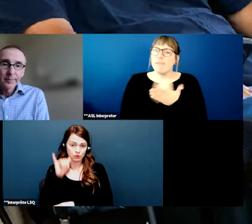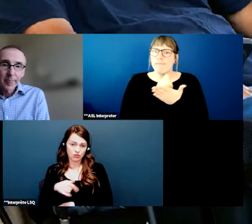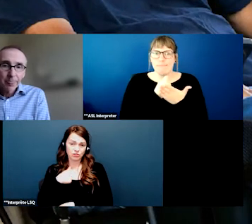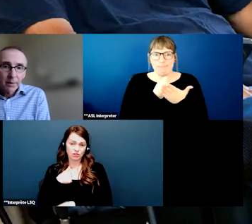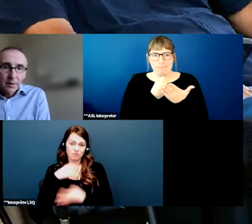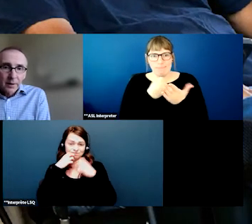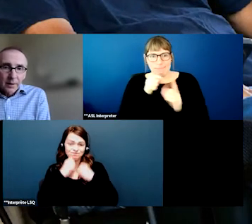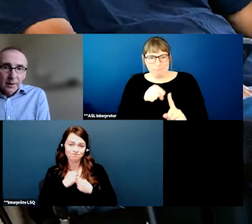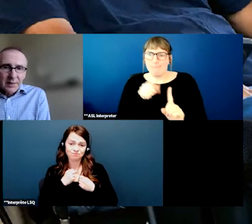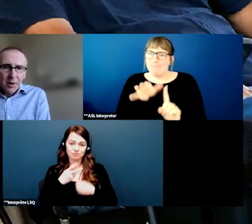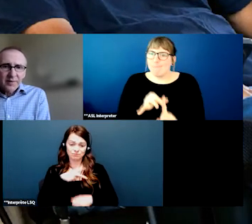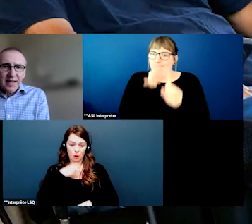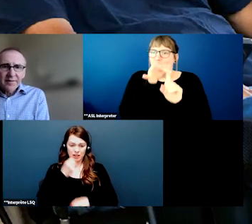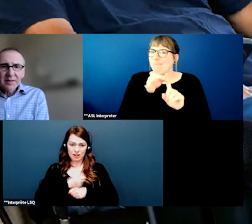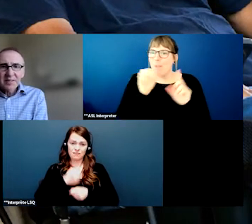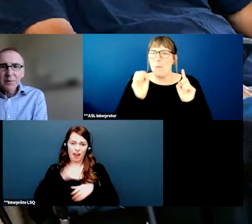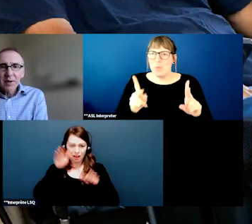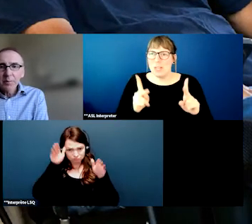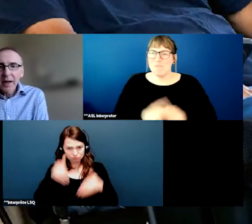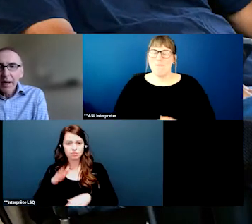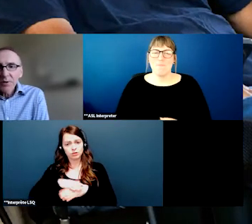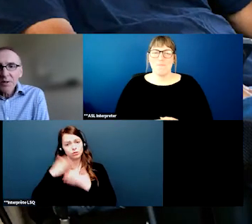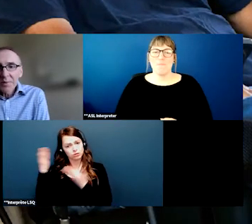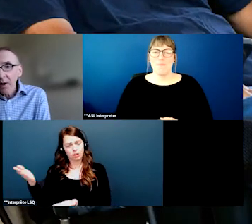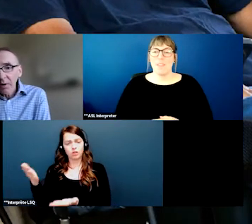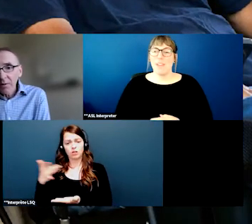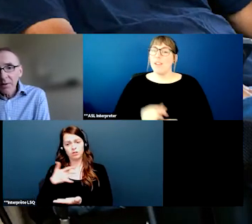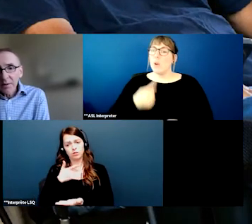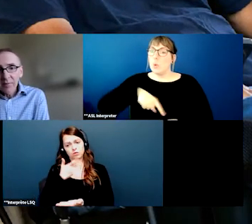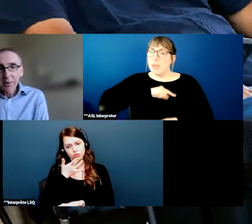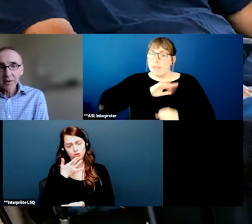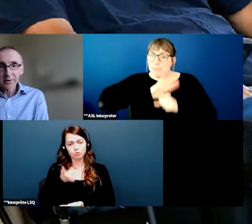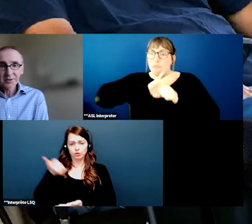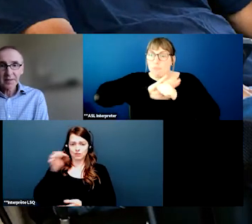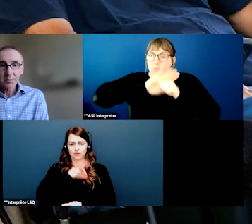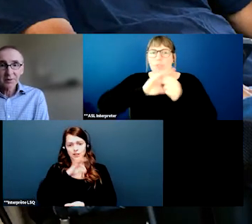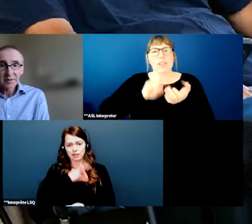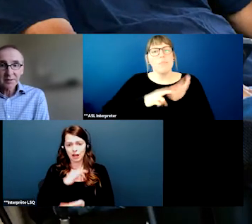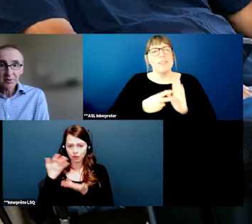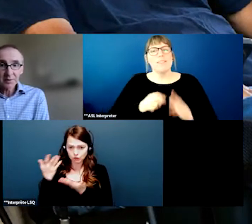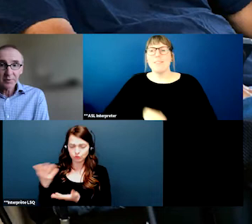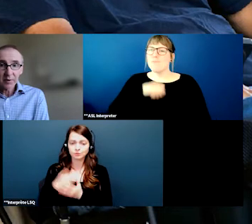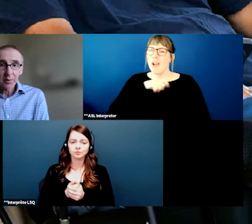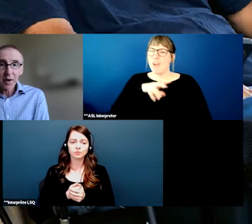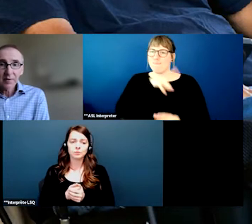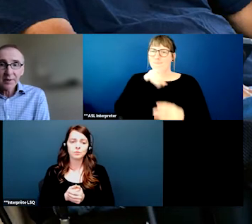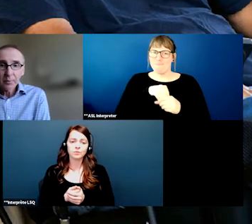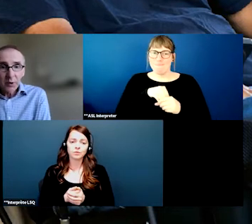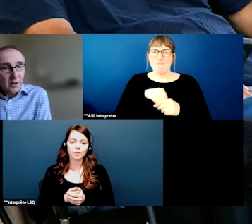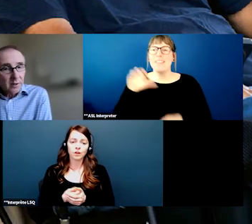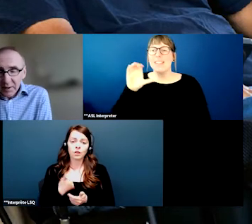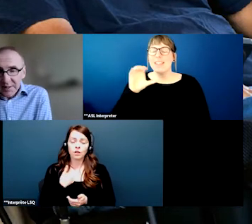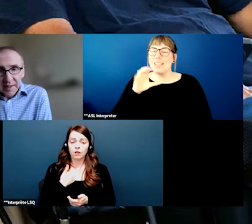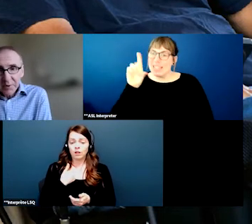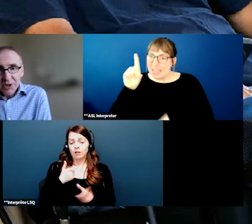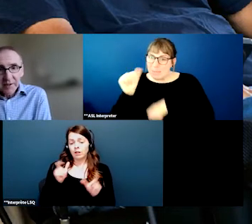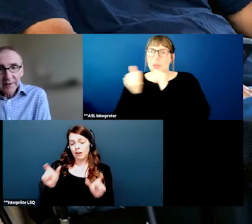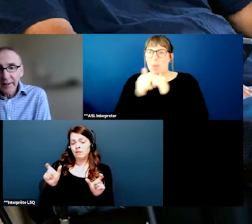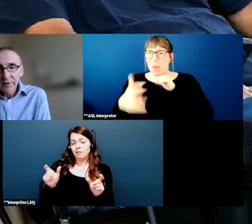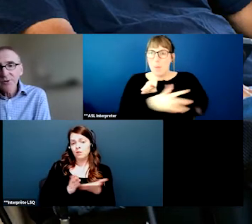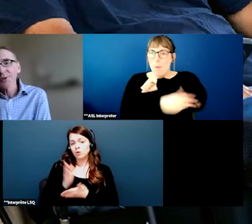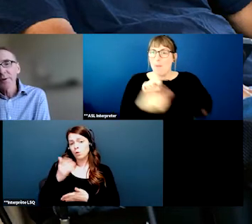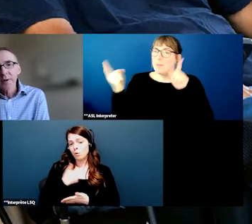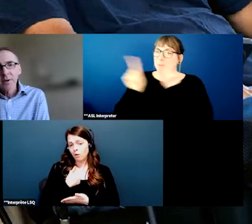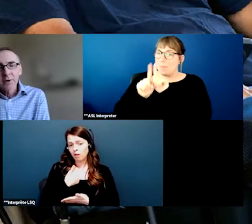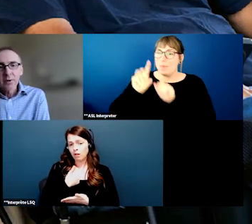opportunity. As part of this advocacy, we are proud to be part of the Partners Table with Disability Without Poverty, working alongside Michelle